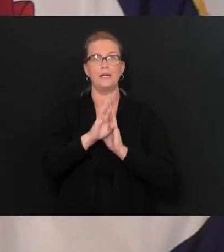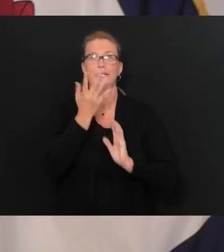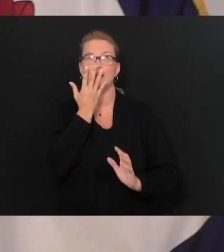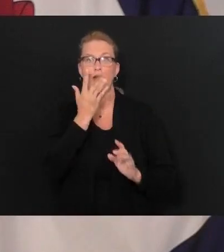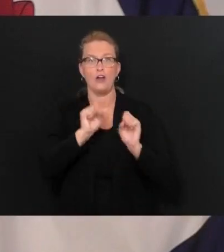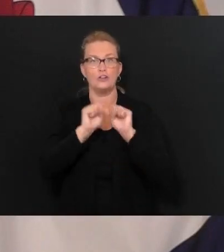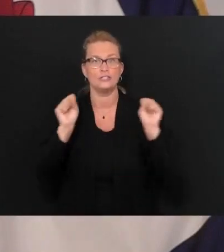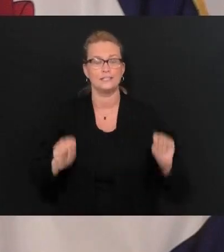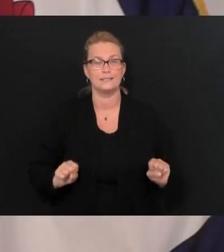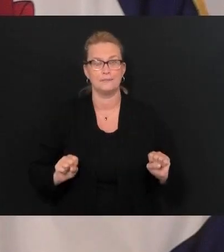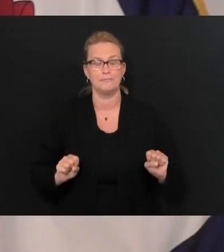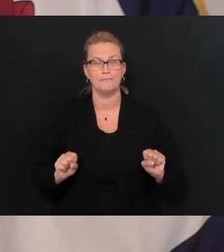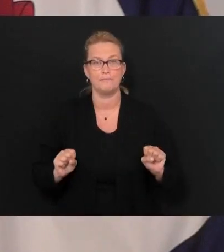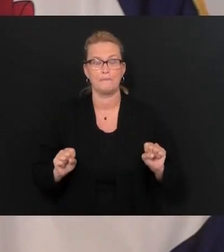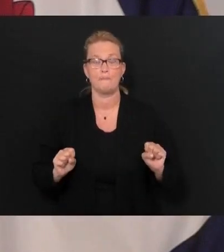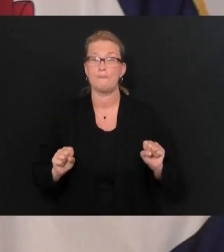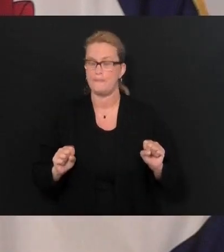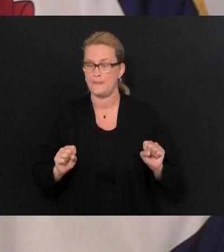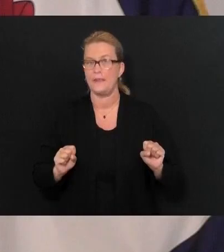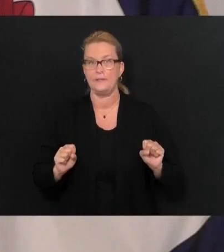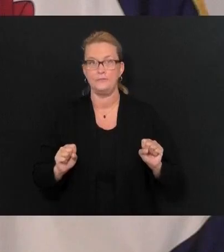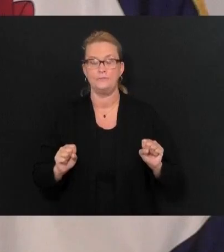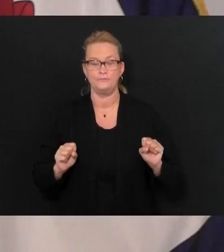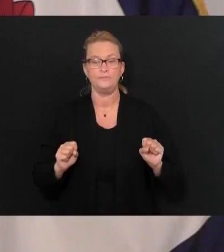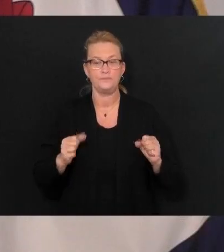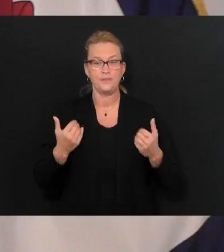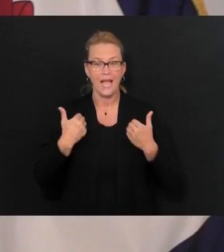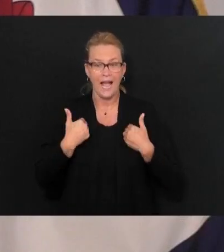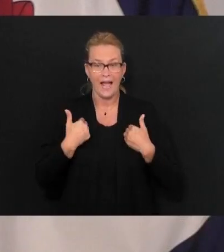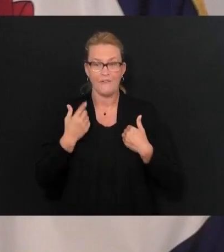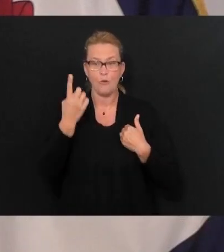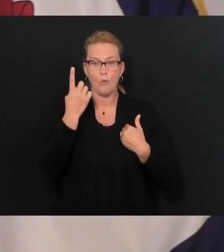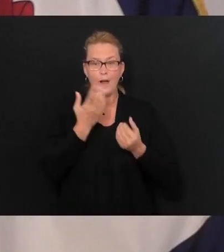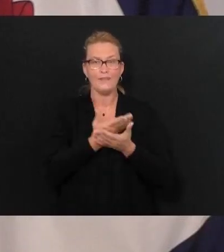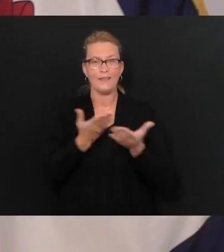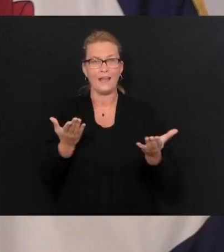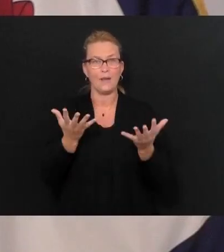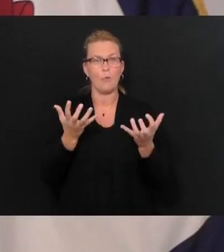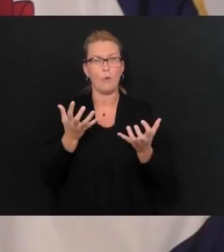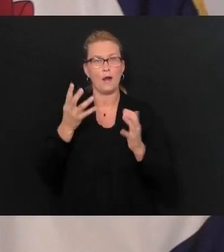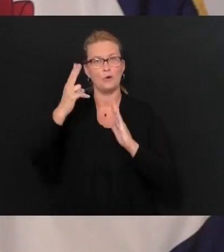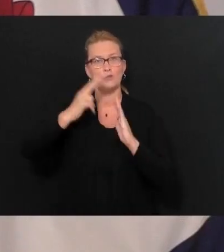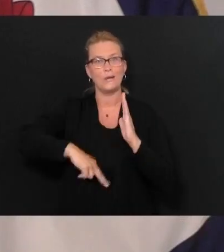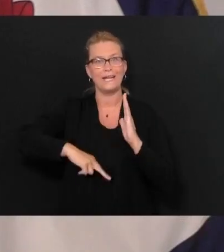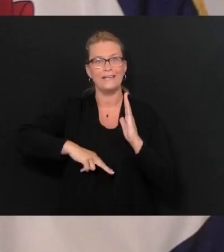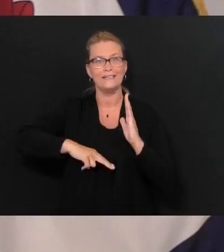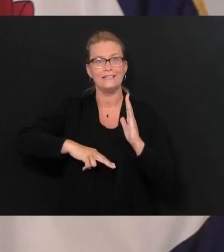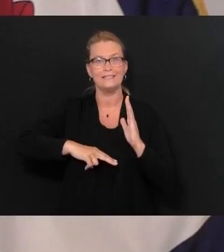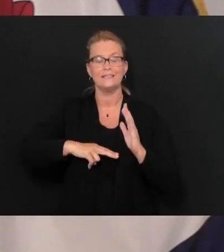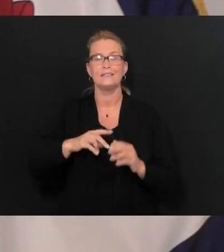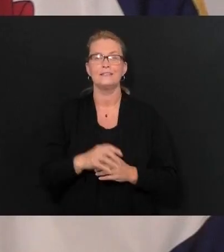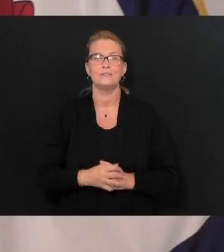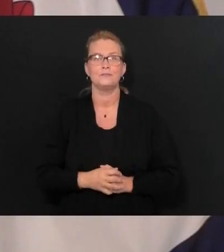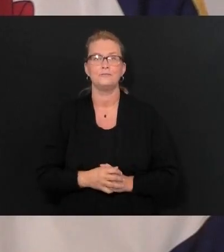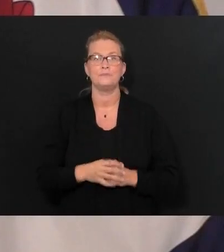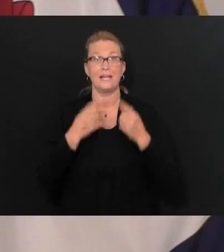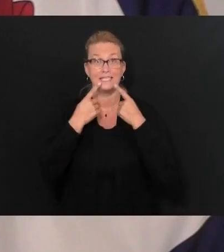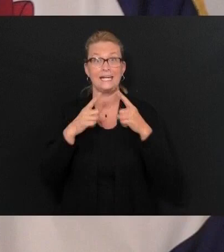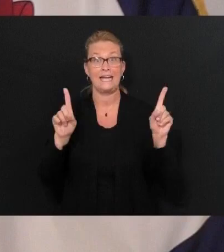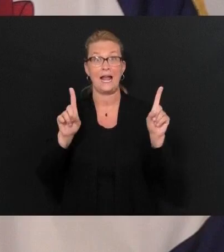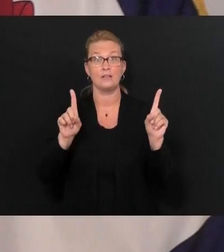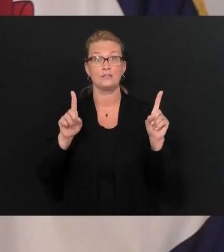code system. So I've got one thing that I should read to you here. real quick, and that is an announcement